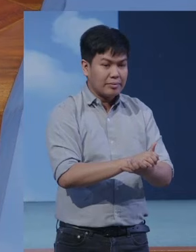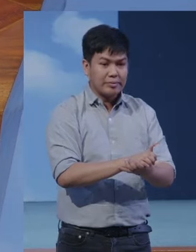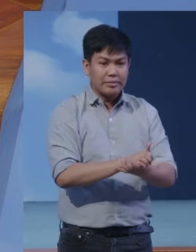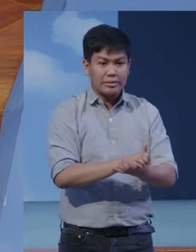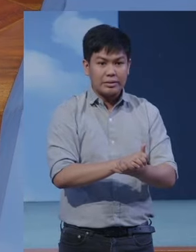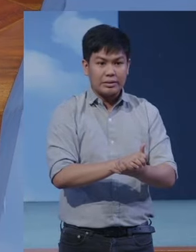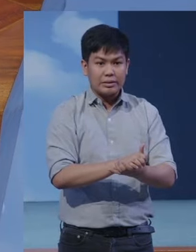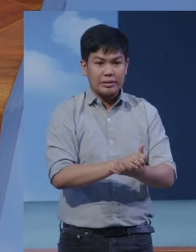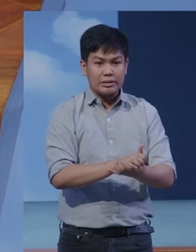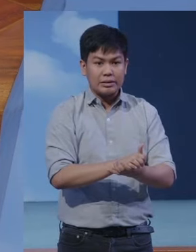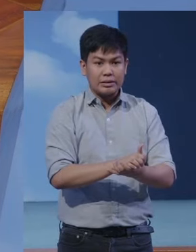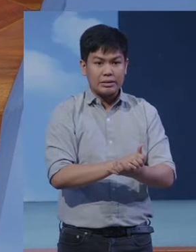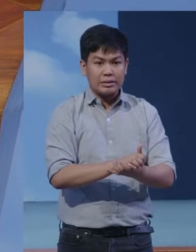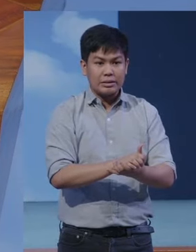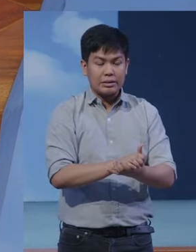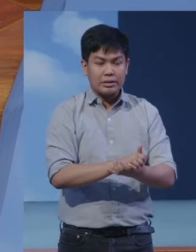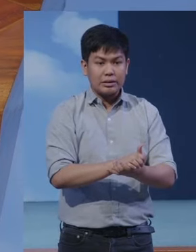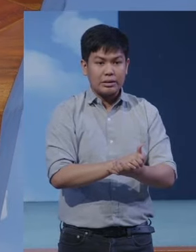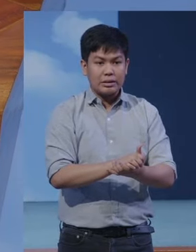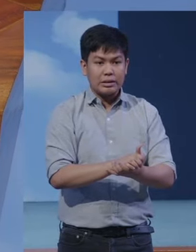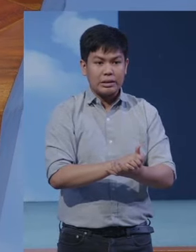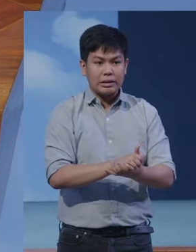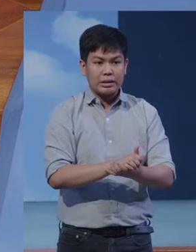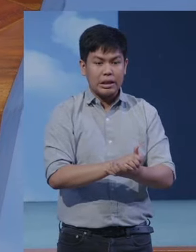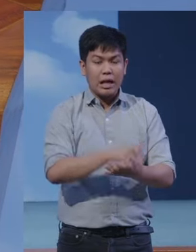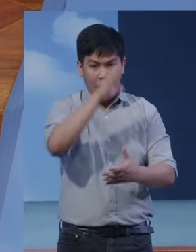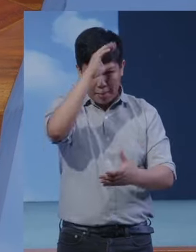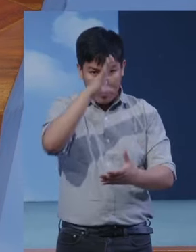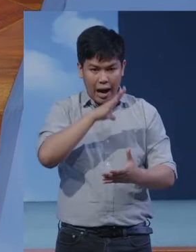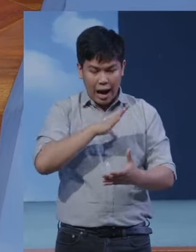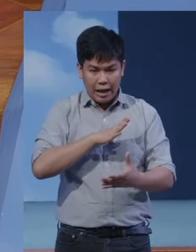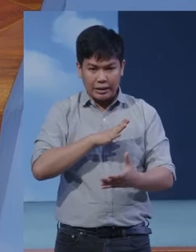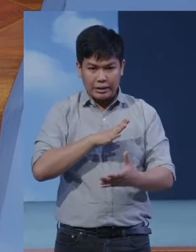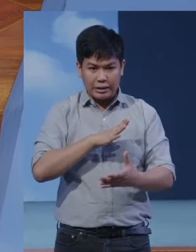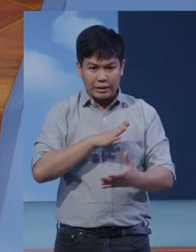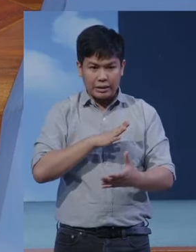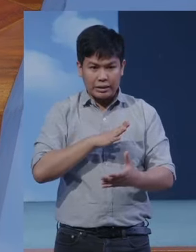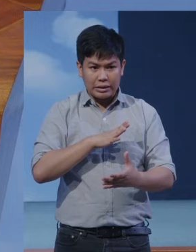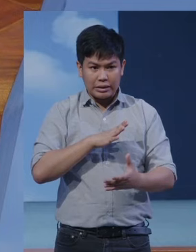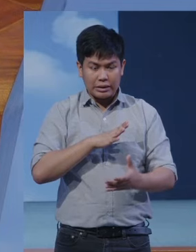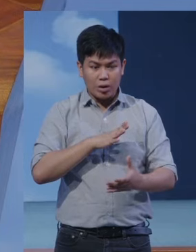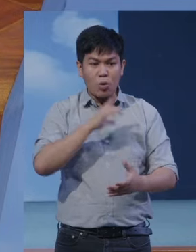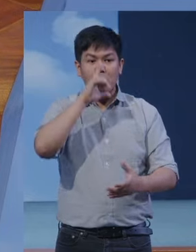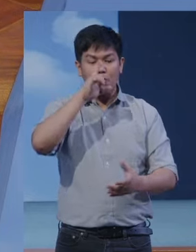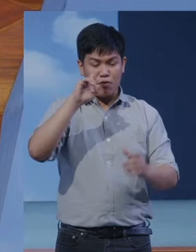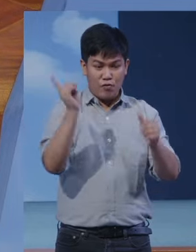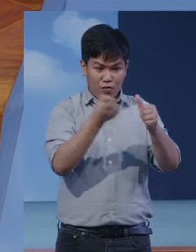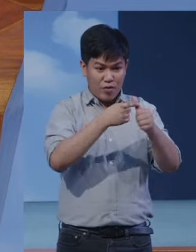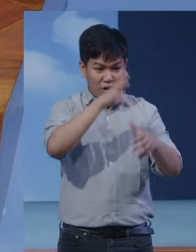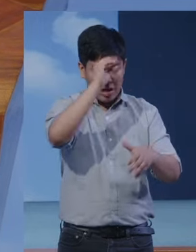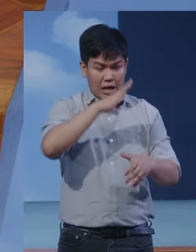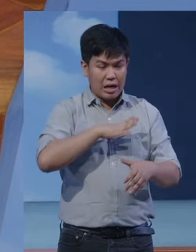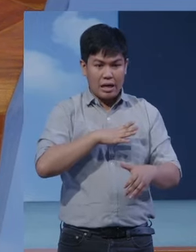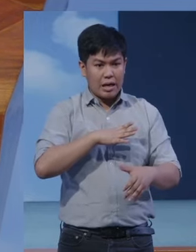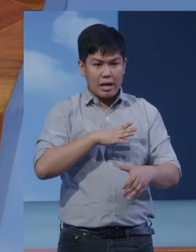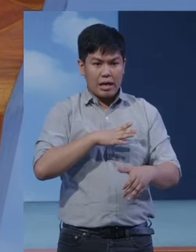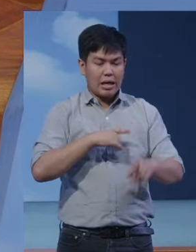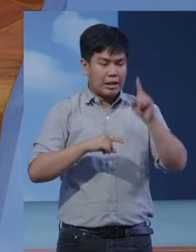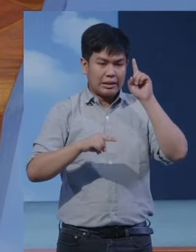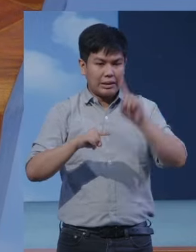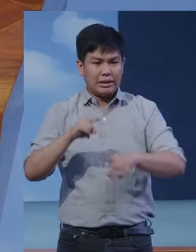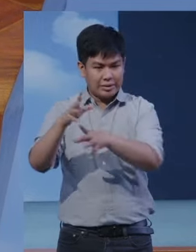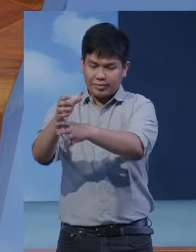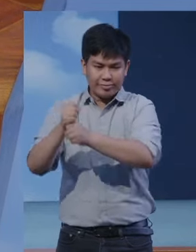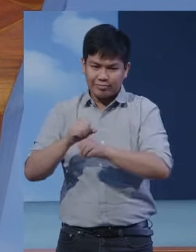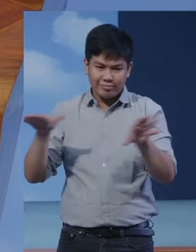then verse 4 then her former husband who sent her away may not take her again to be